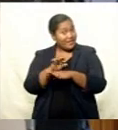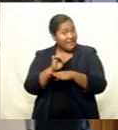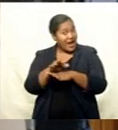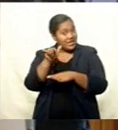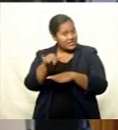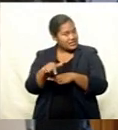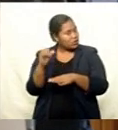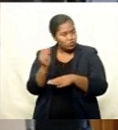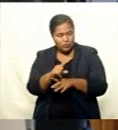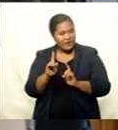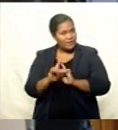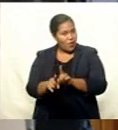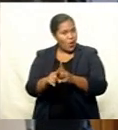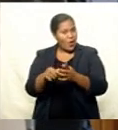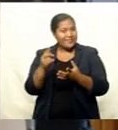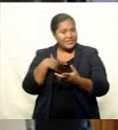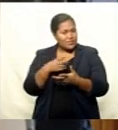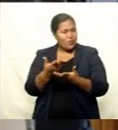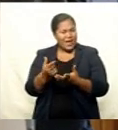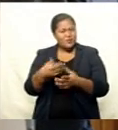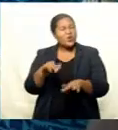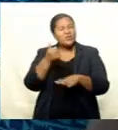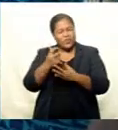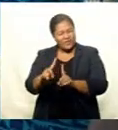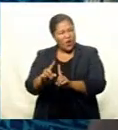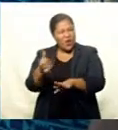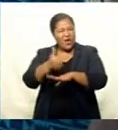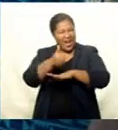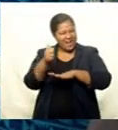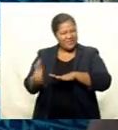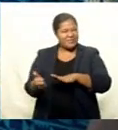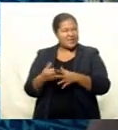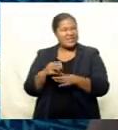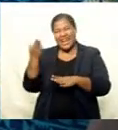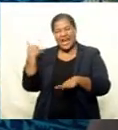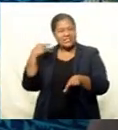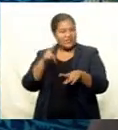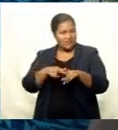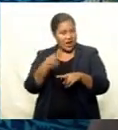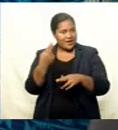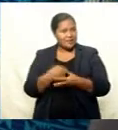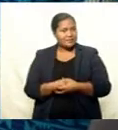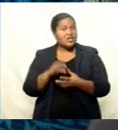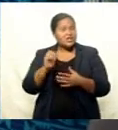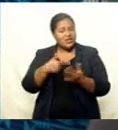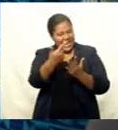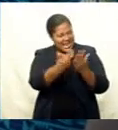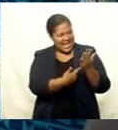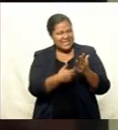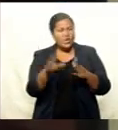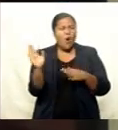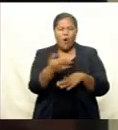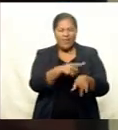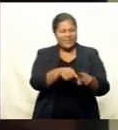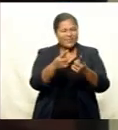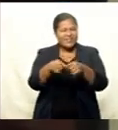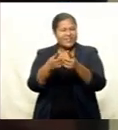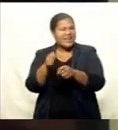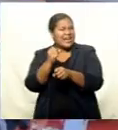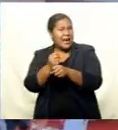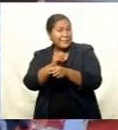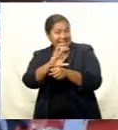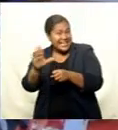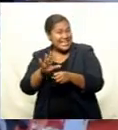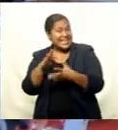invoke the conditions set out in a government gazette issued last Friday. The gazette lists barbershops and beauty parlors among